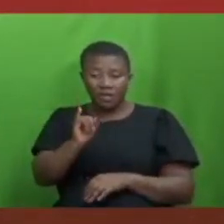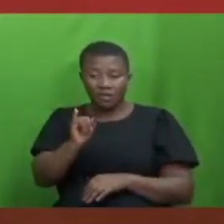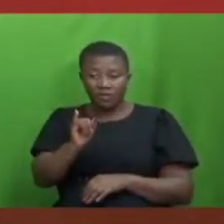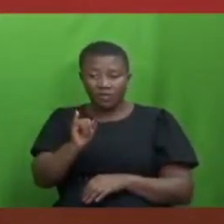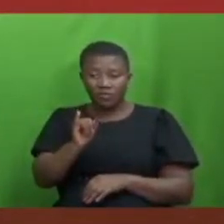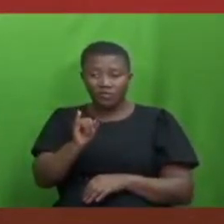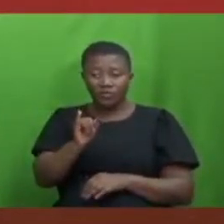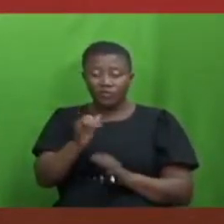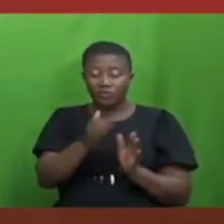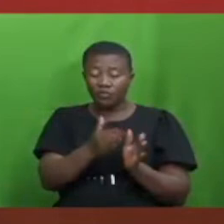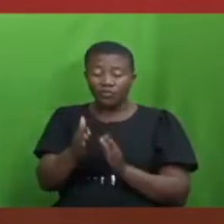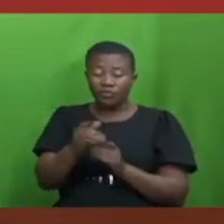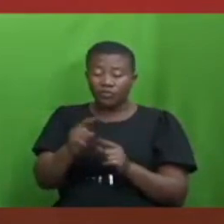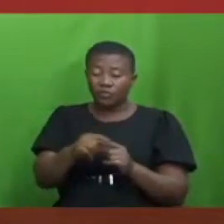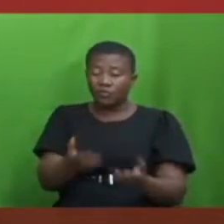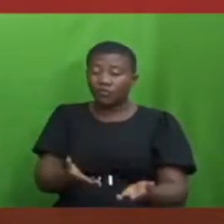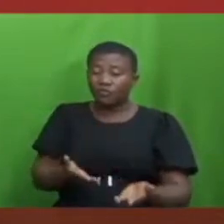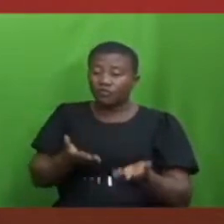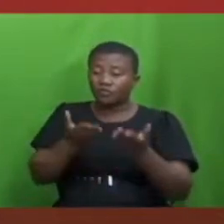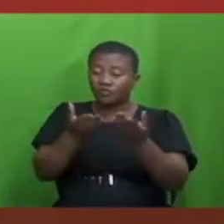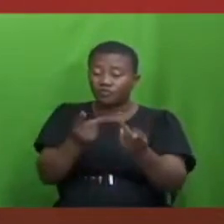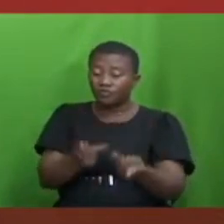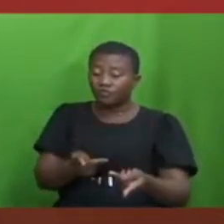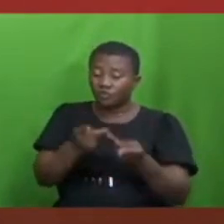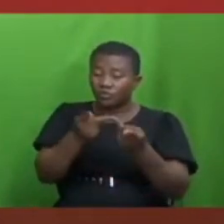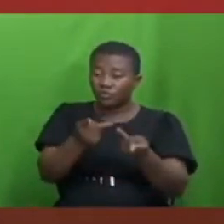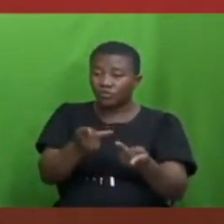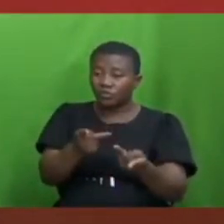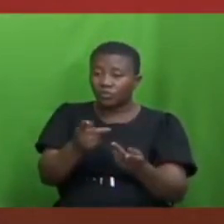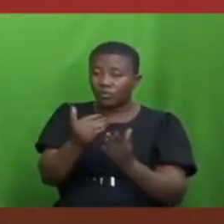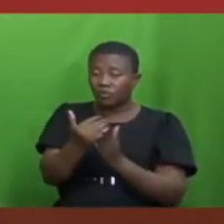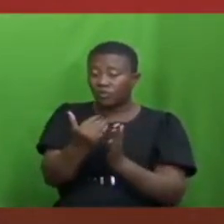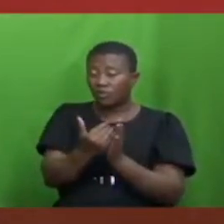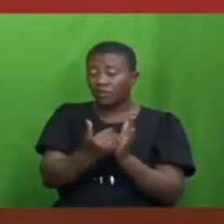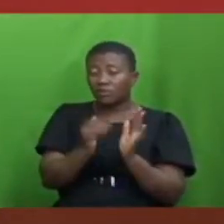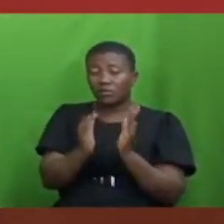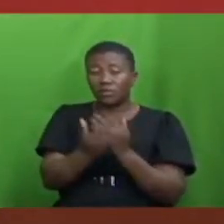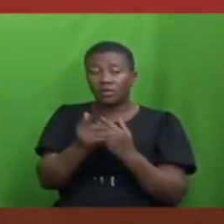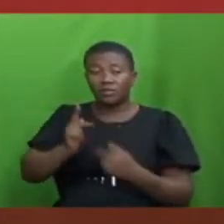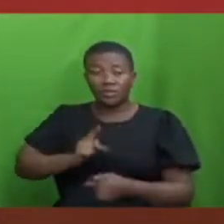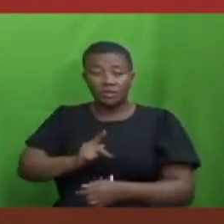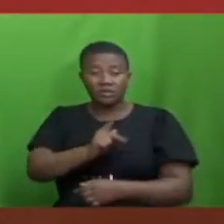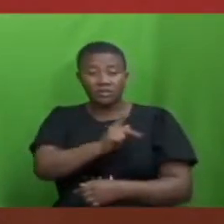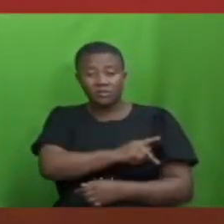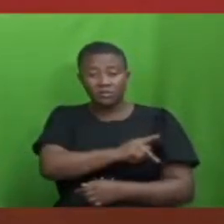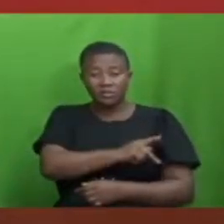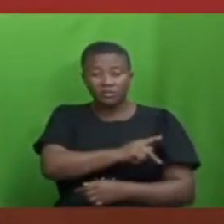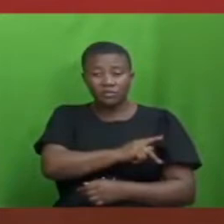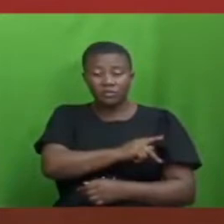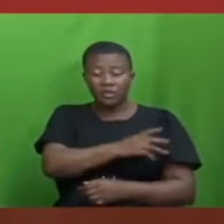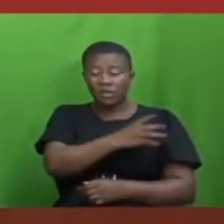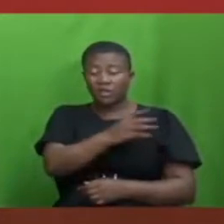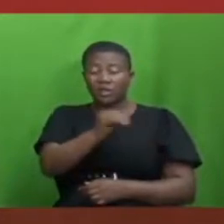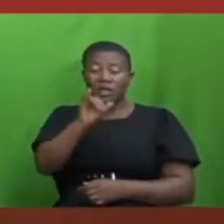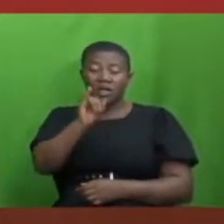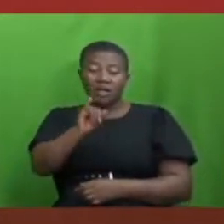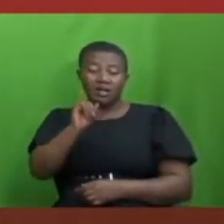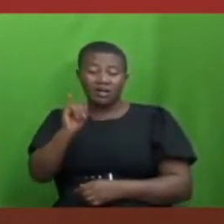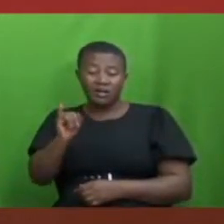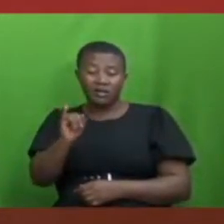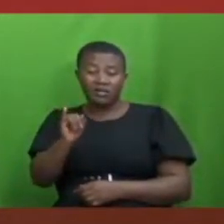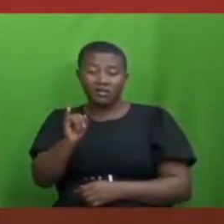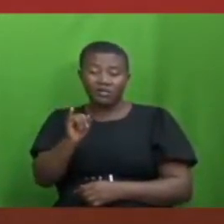plans for submitting a proposed supplementary budget for approval by Parliament. And Roman 2,